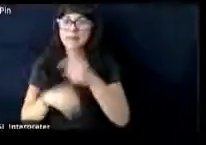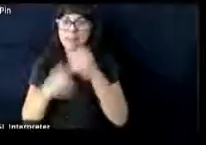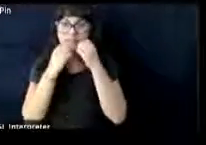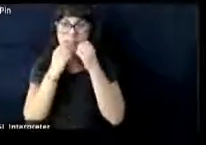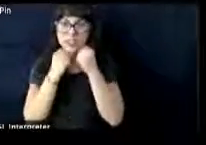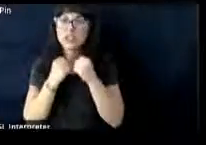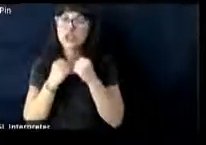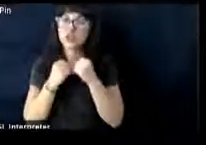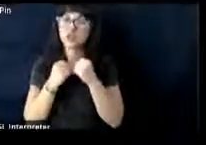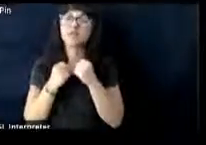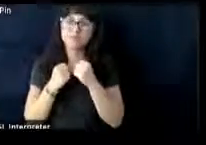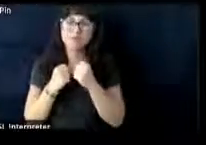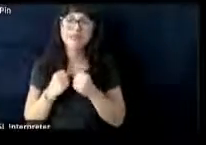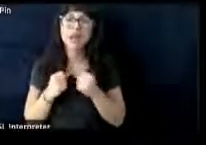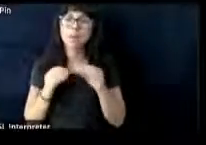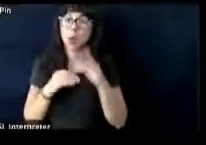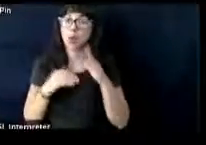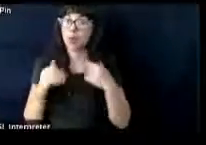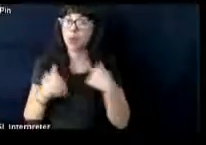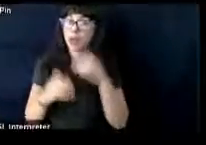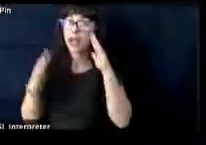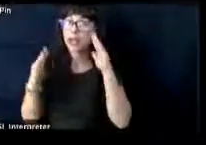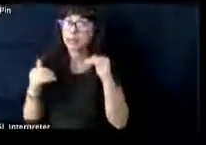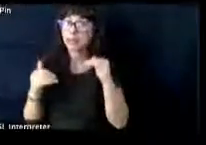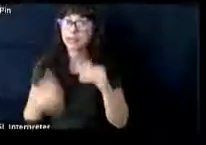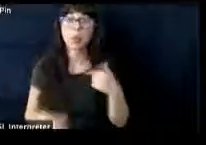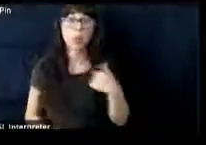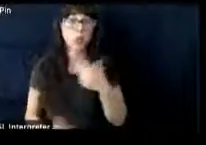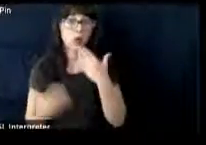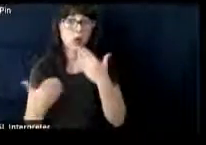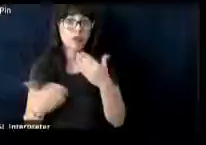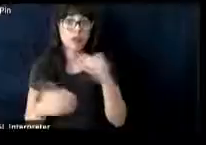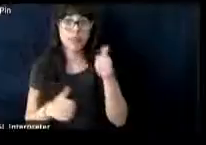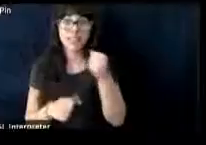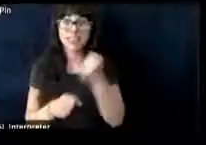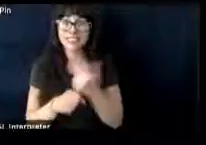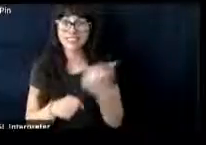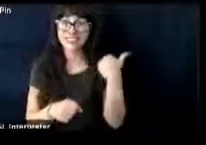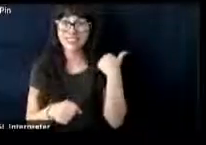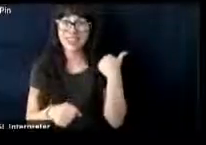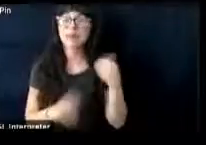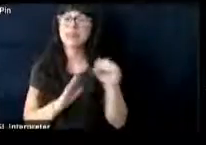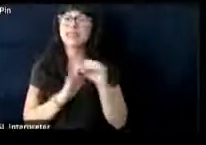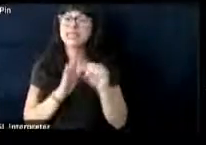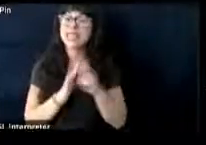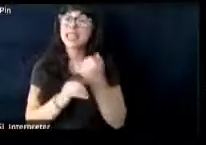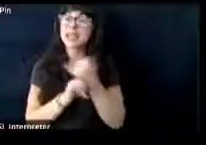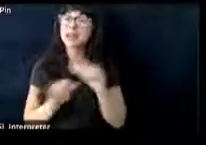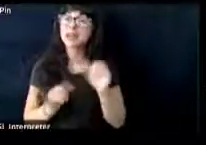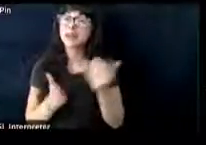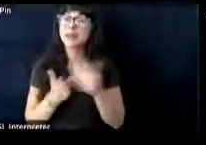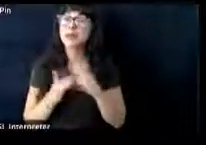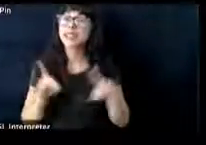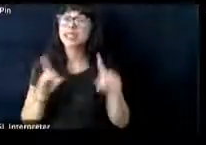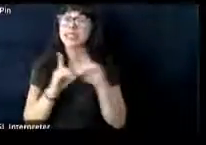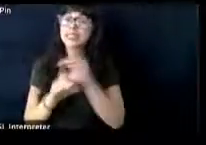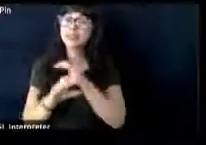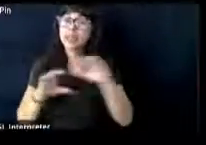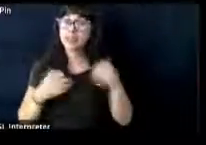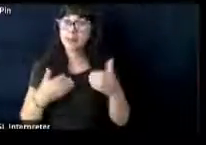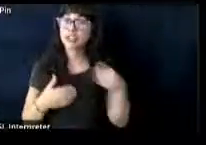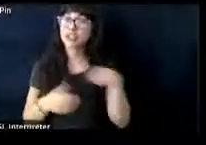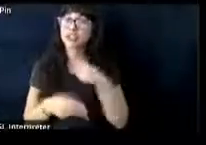expected. We are grateful that 10 years ago, the State Independent Redistricting Commission kept Long Beach mostly